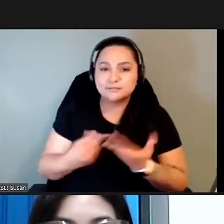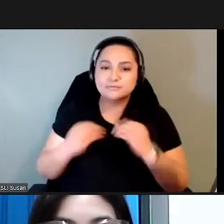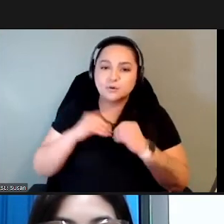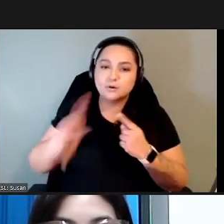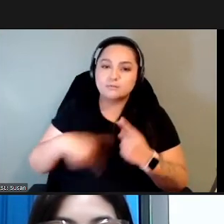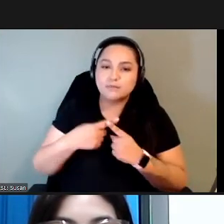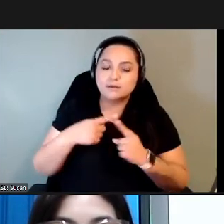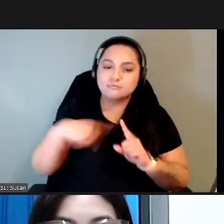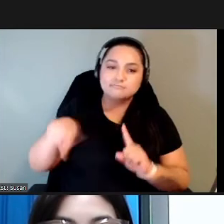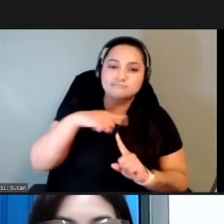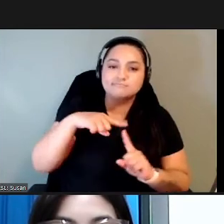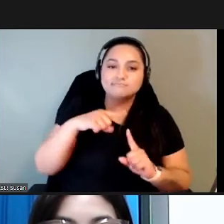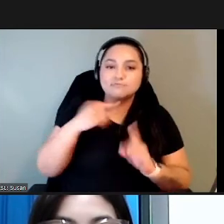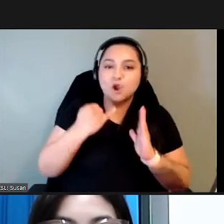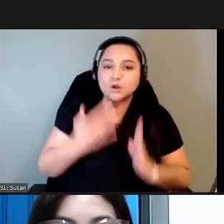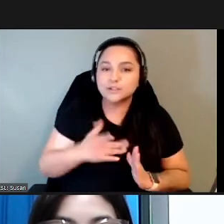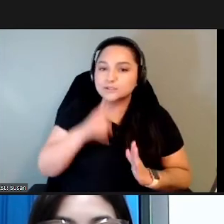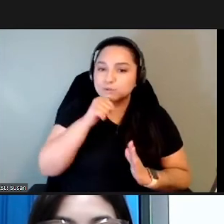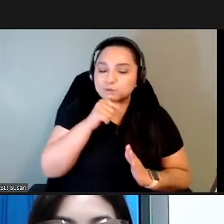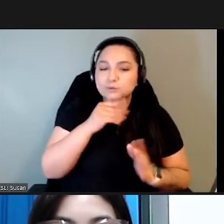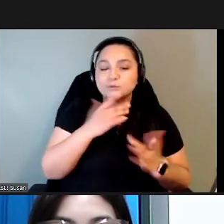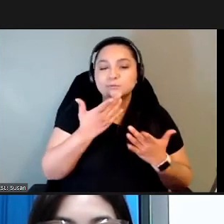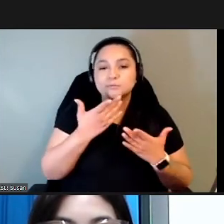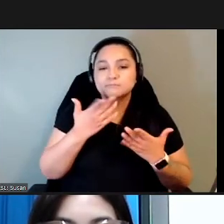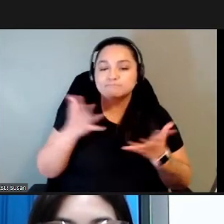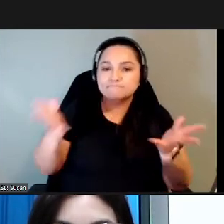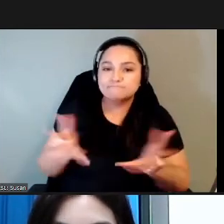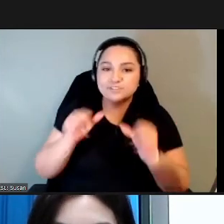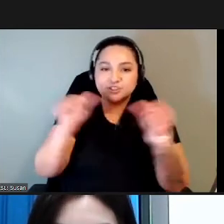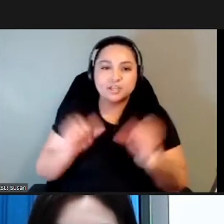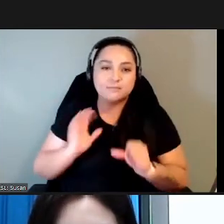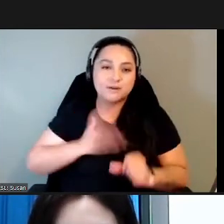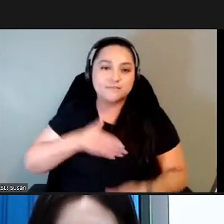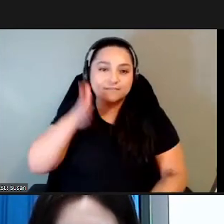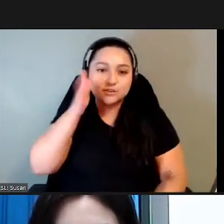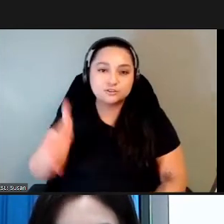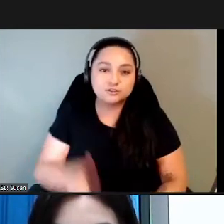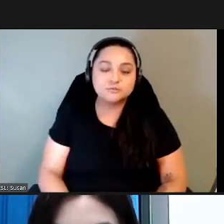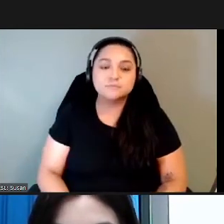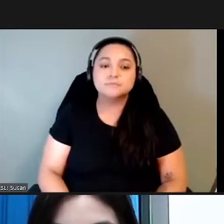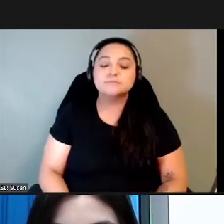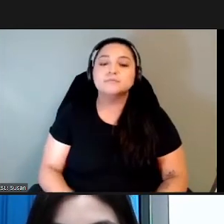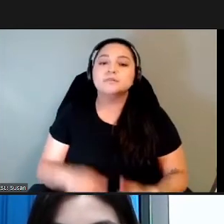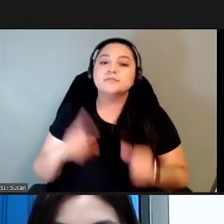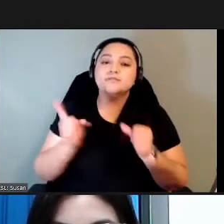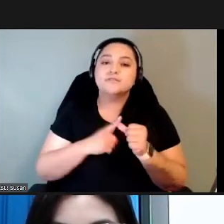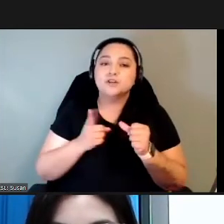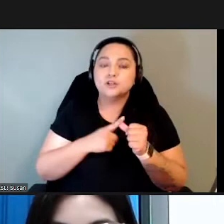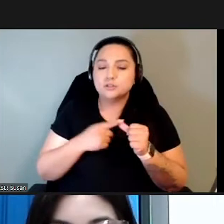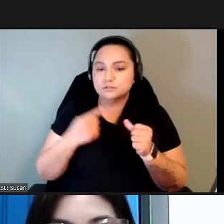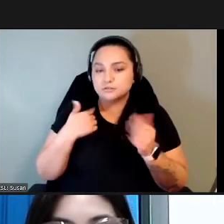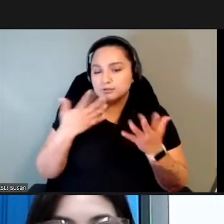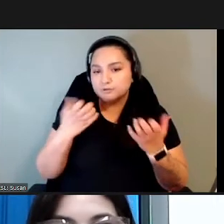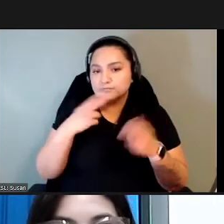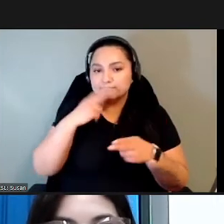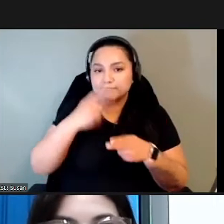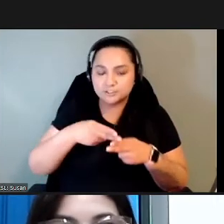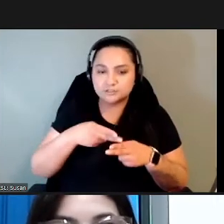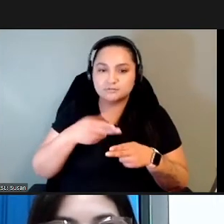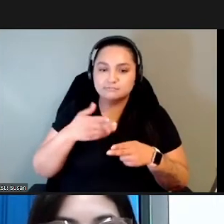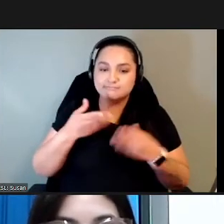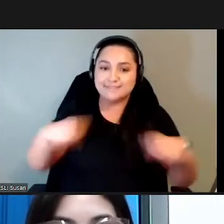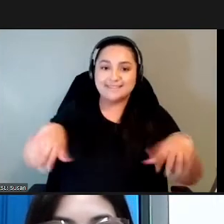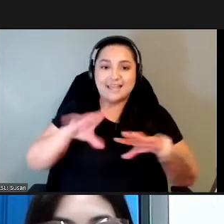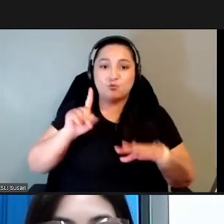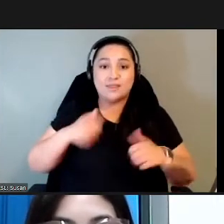future. I want to say first, I'm speaking to you today from the land that's now called Ashfield, but